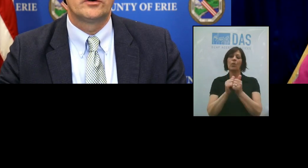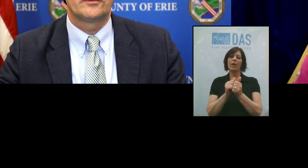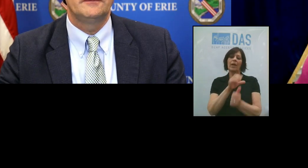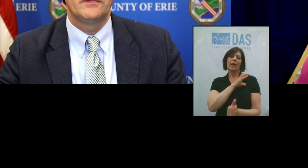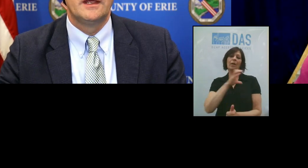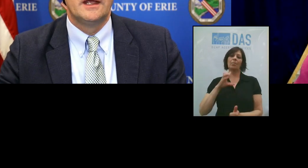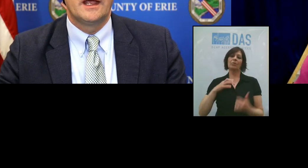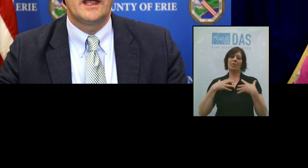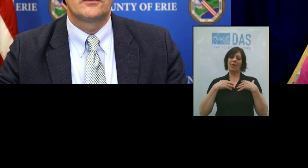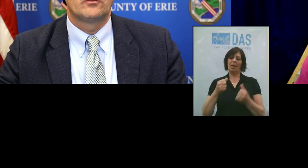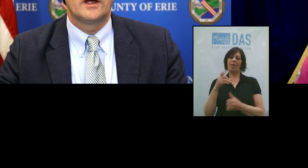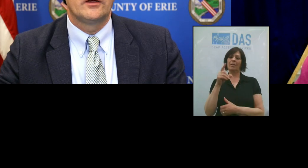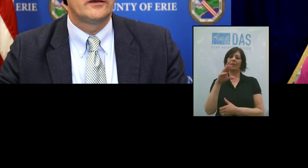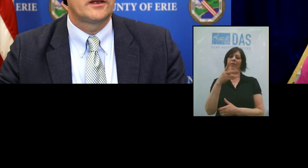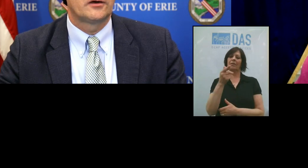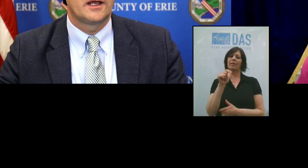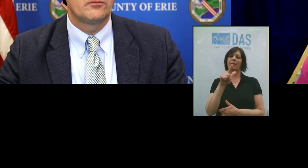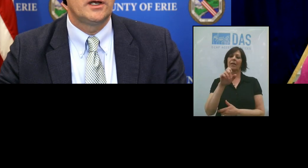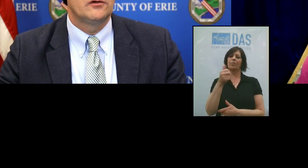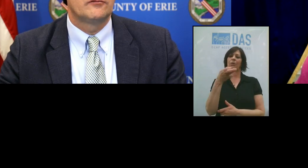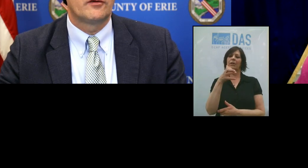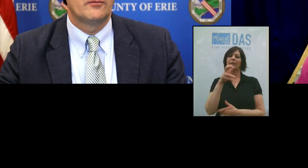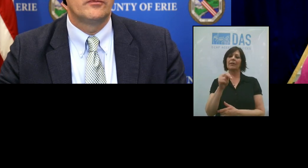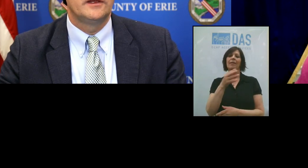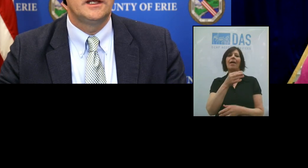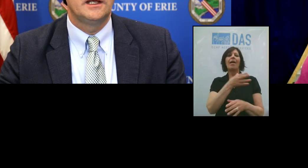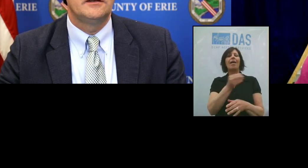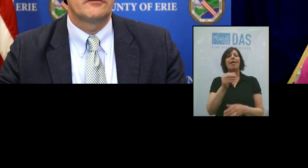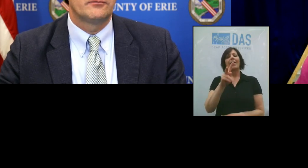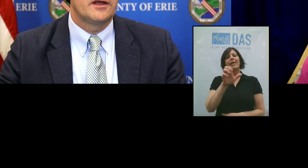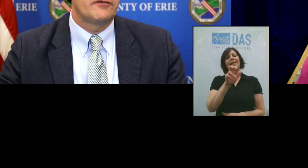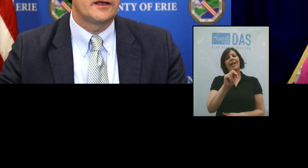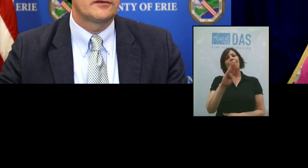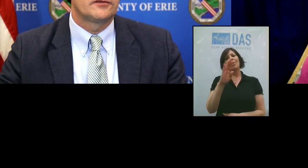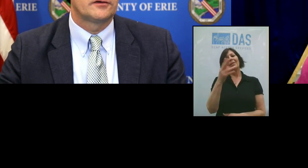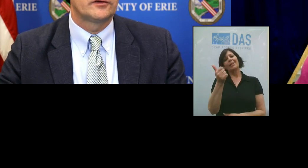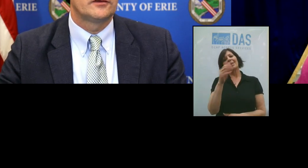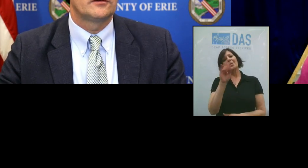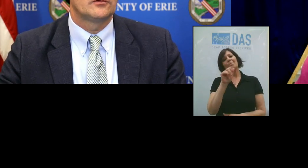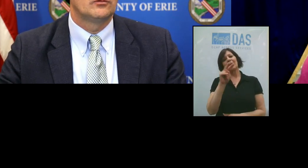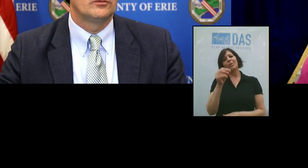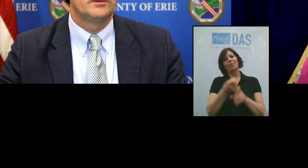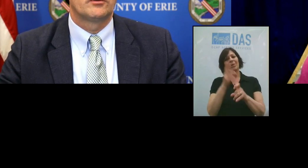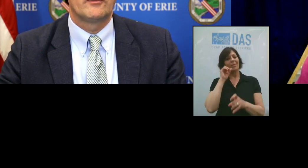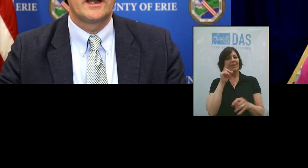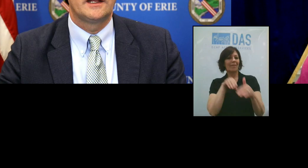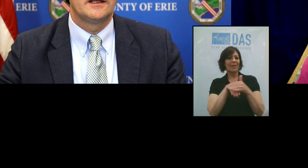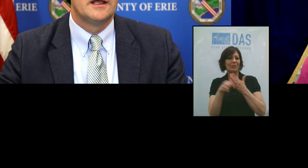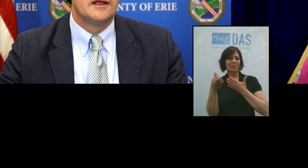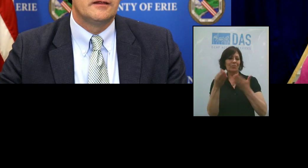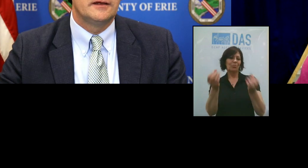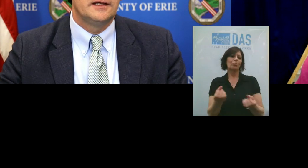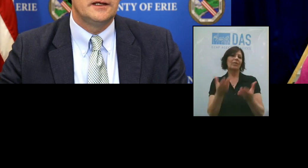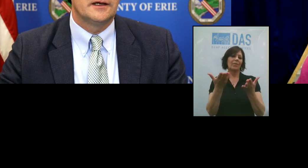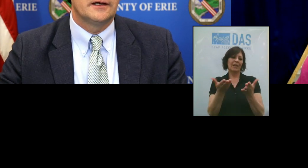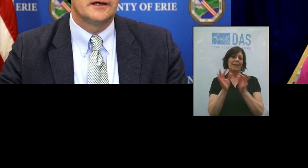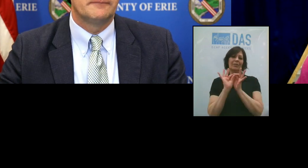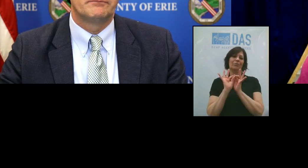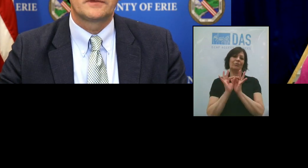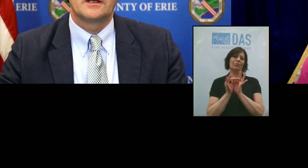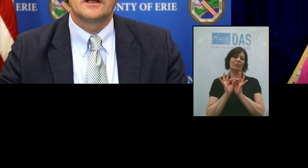Gail Burstein, as well as Karen Gambino from Deaf Access Services, who will be providing